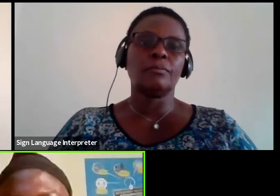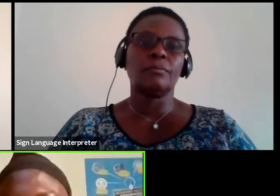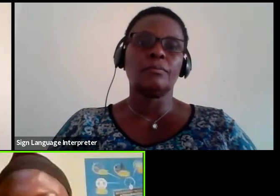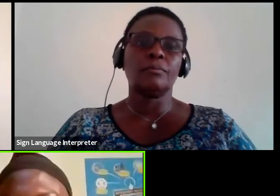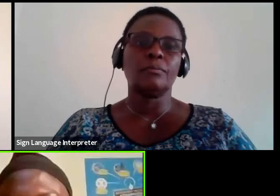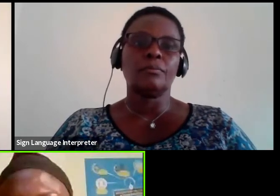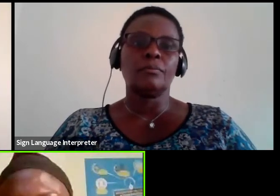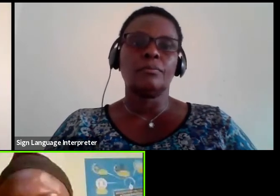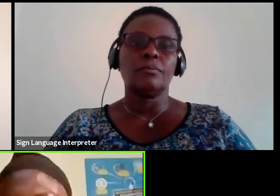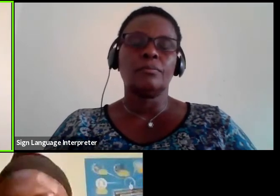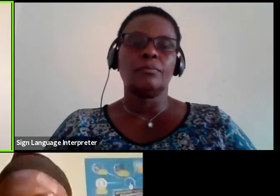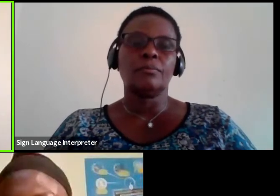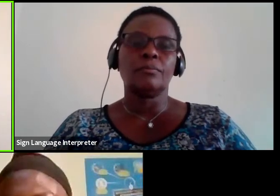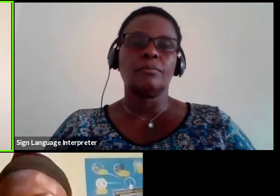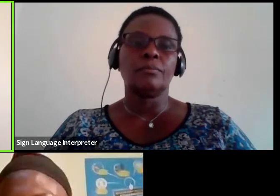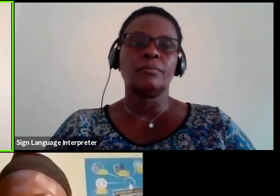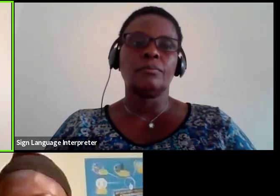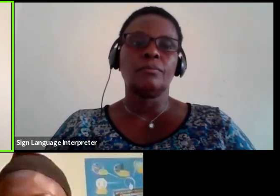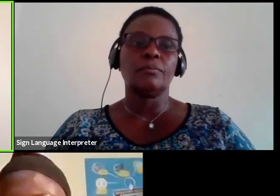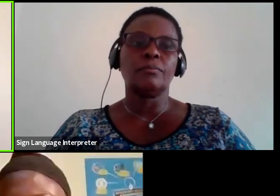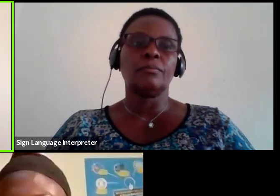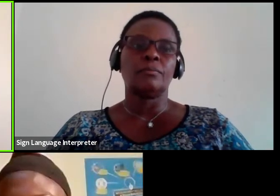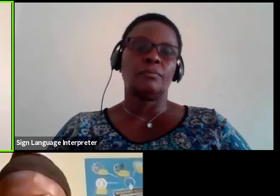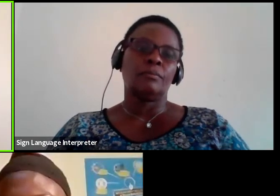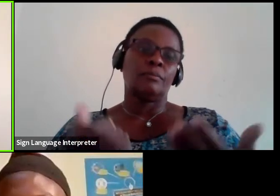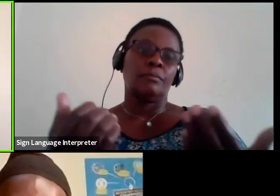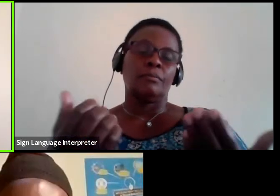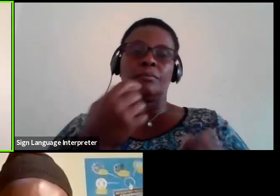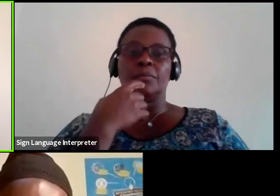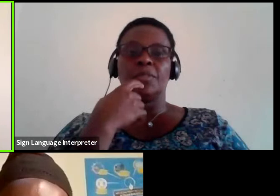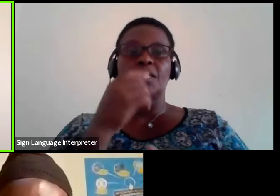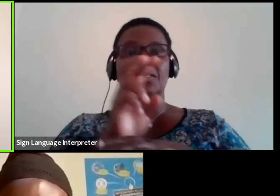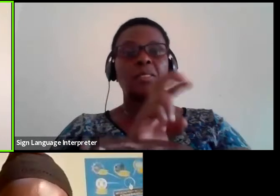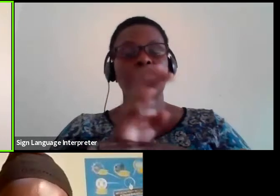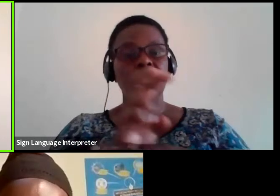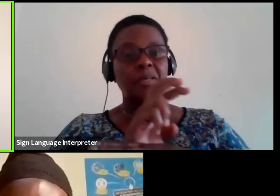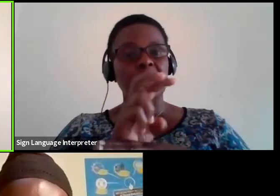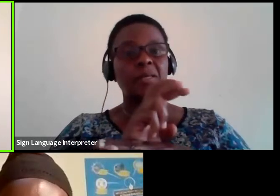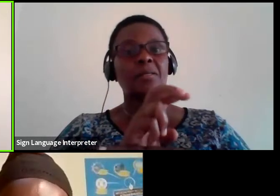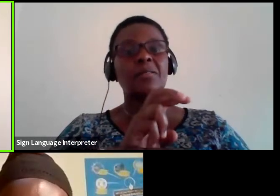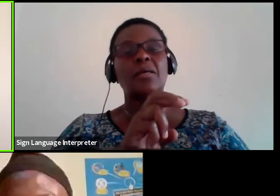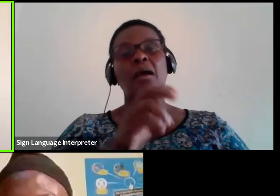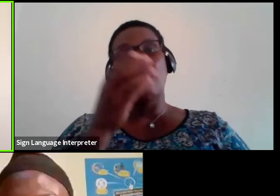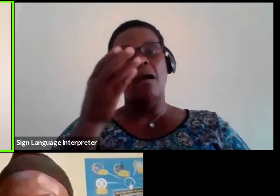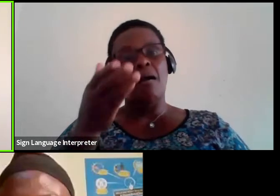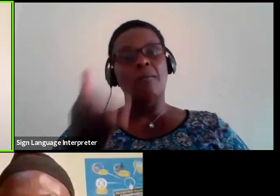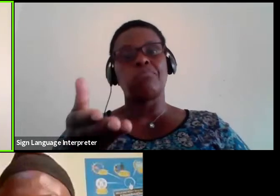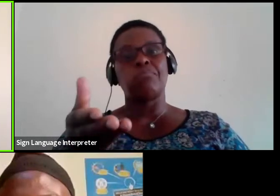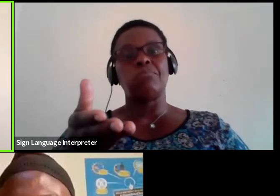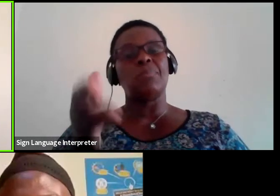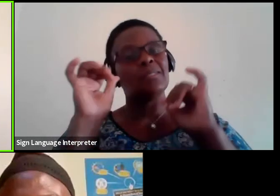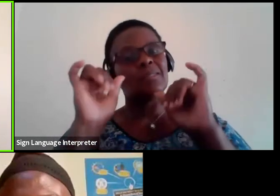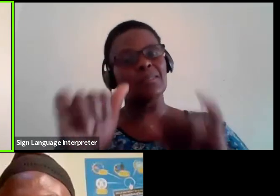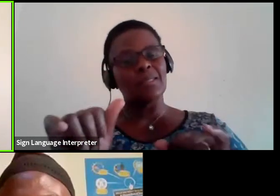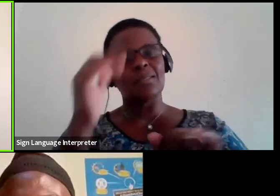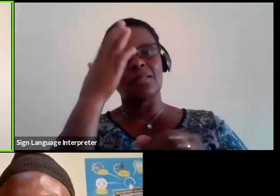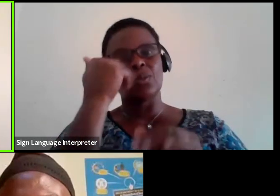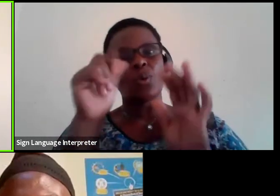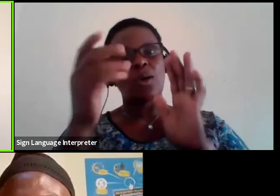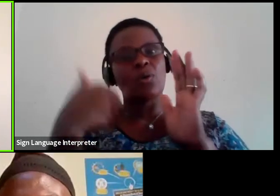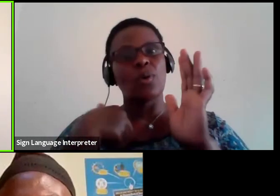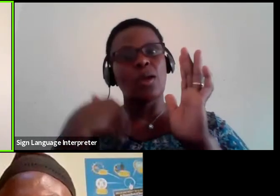evil we have to do with. This explains why we have laws in this domain. Though